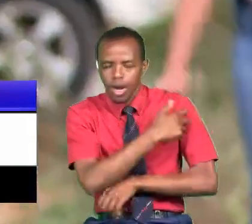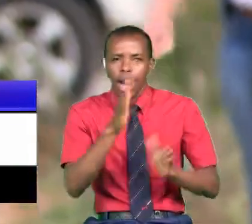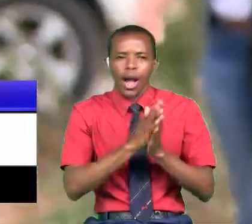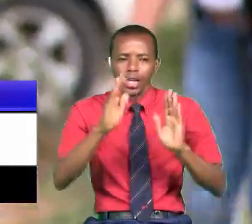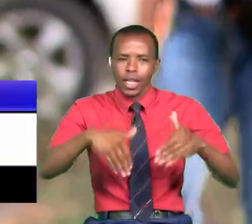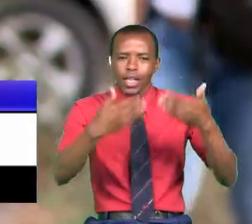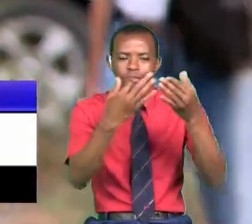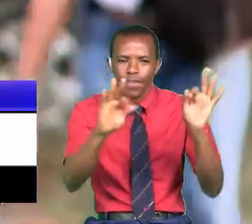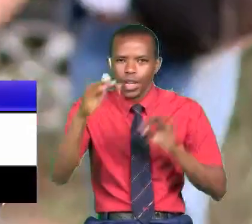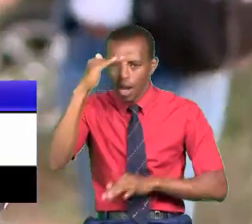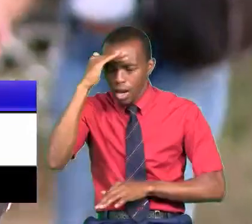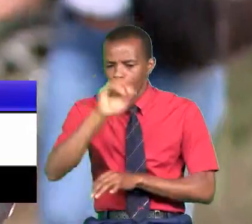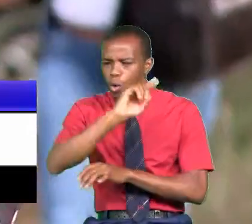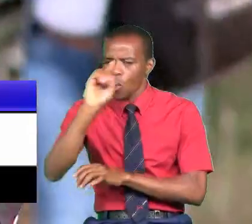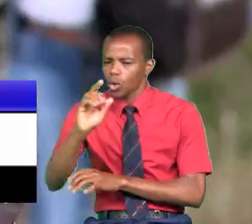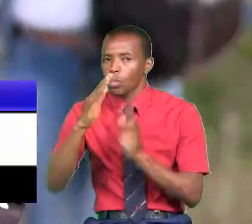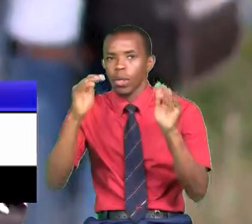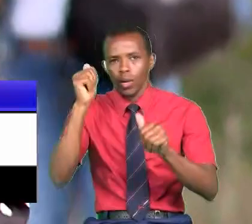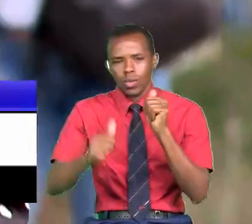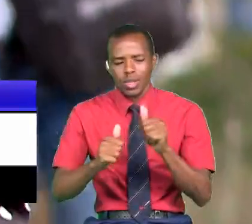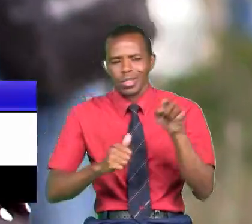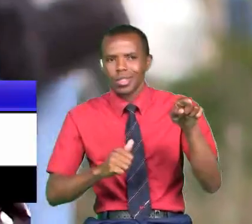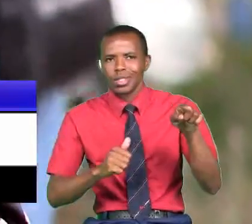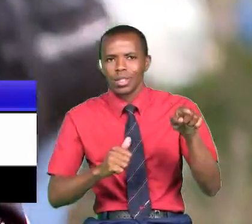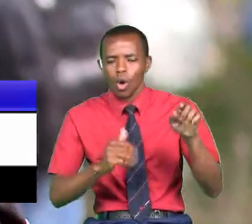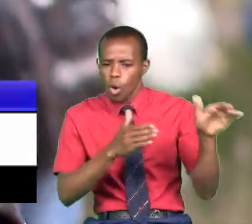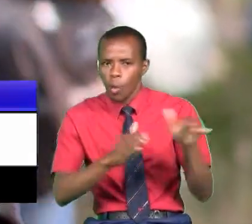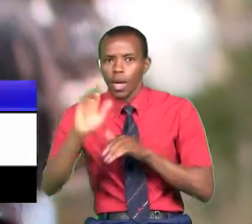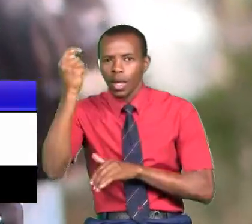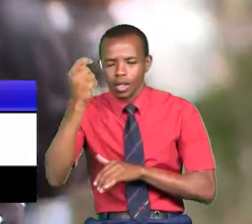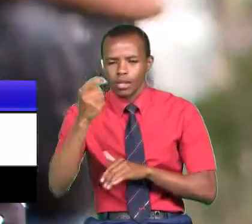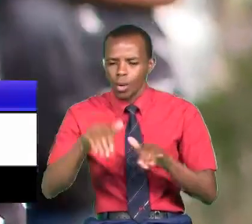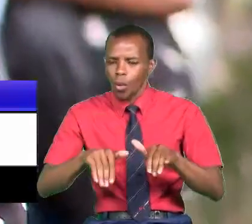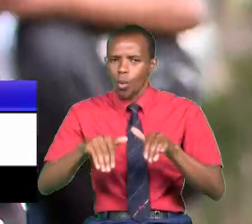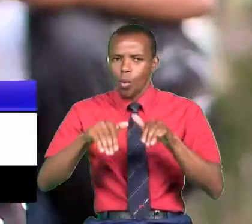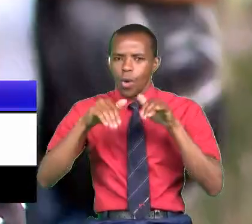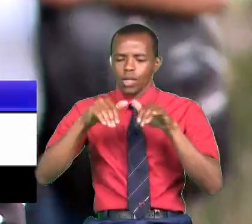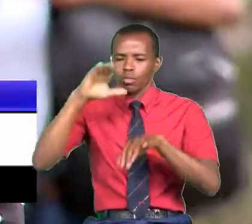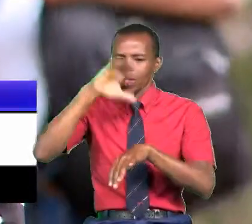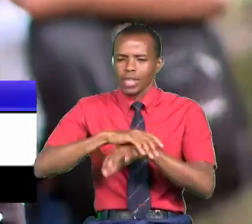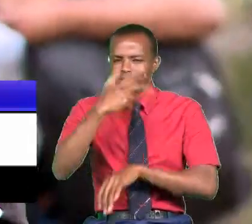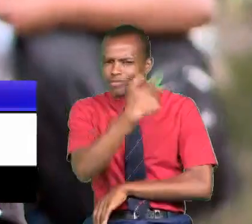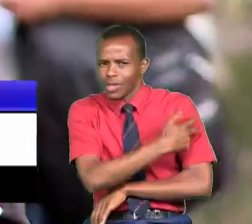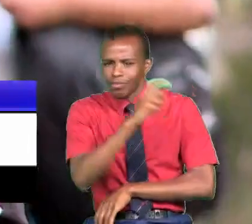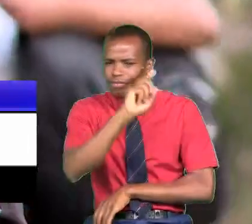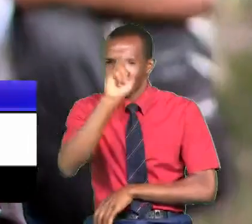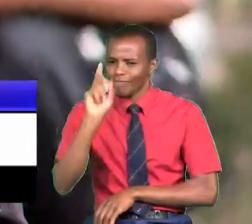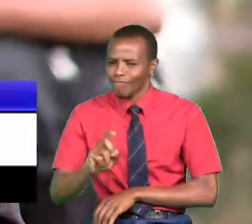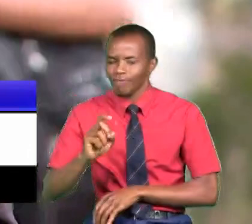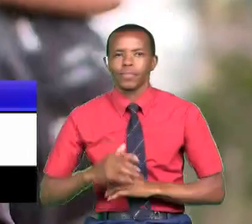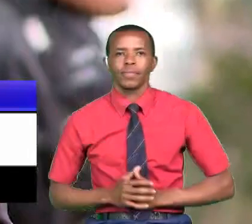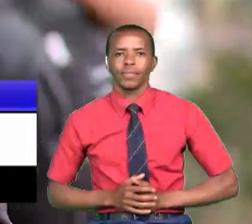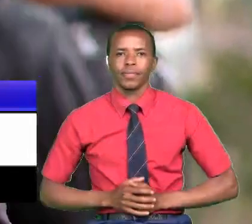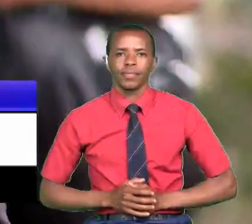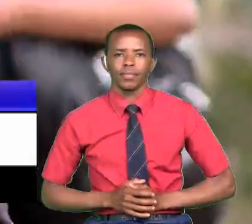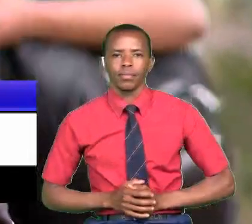beer. Our big question remains to be, could this be the chance Kenyans have been waiting for to get vaccinated? Chapter Boyd,